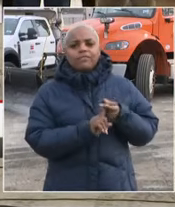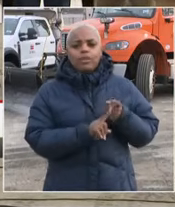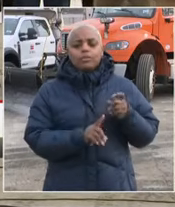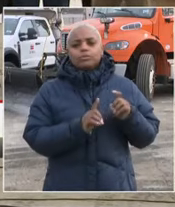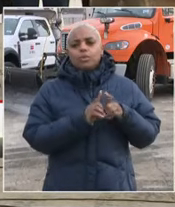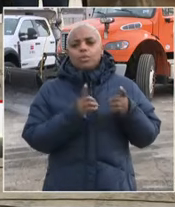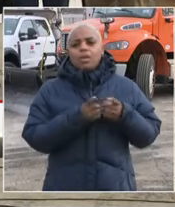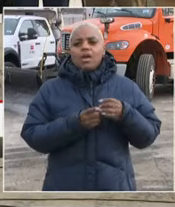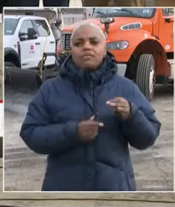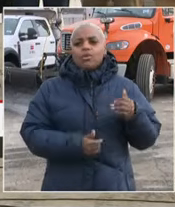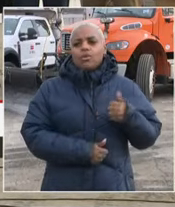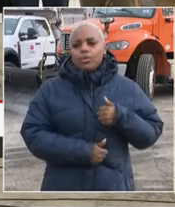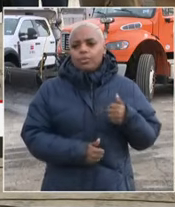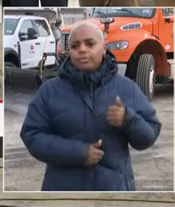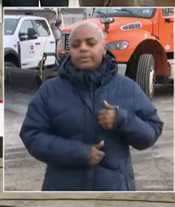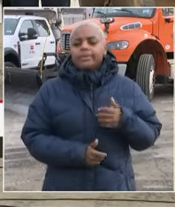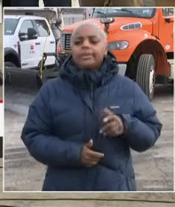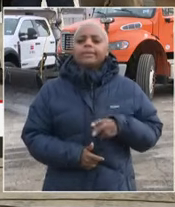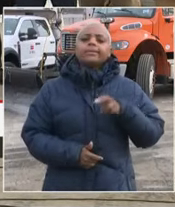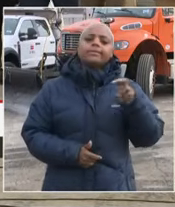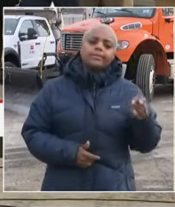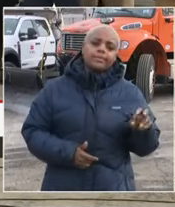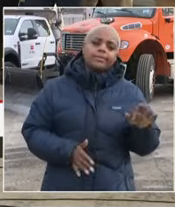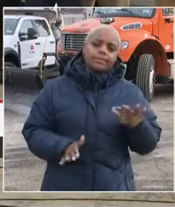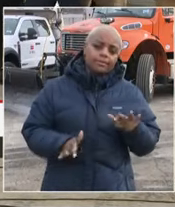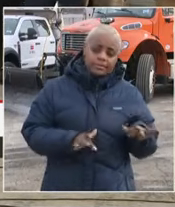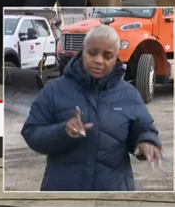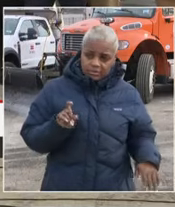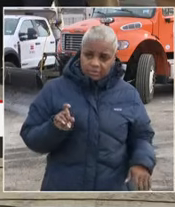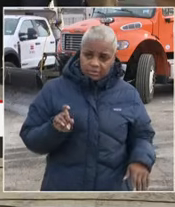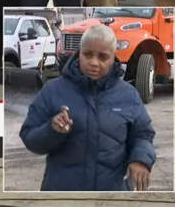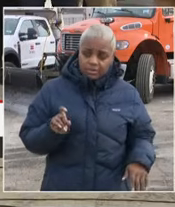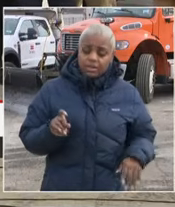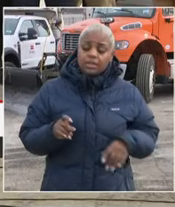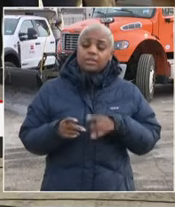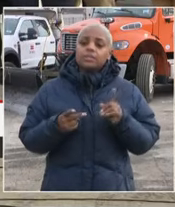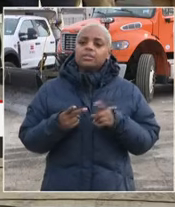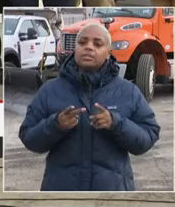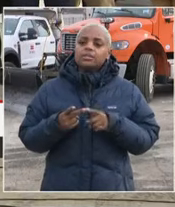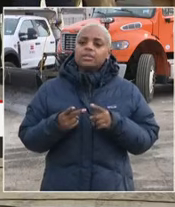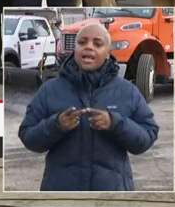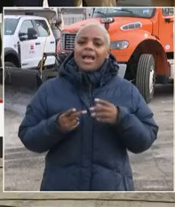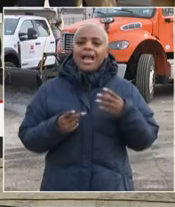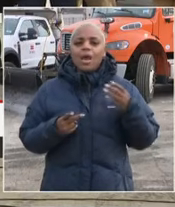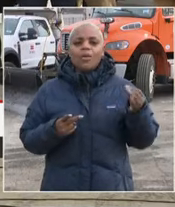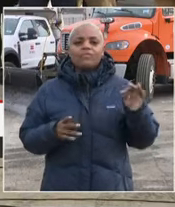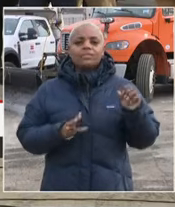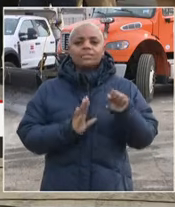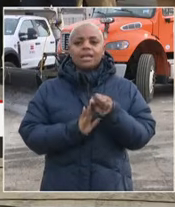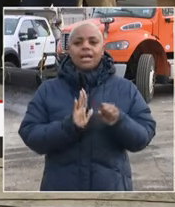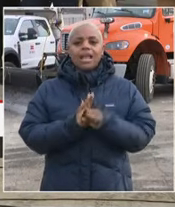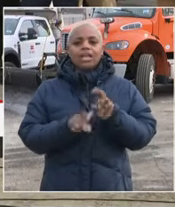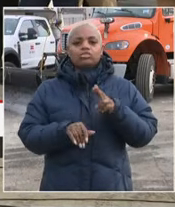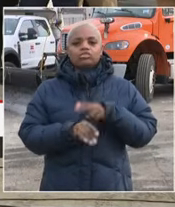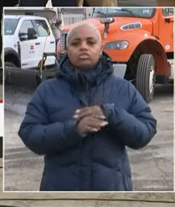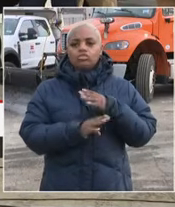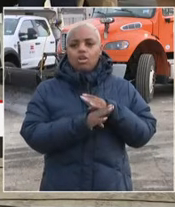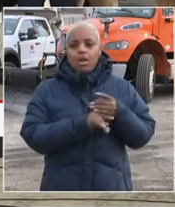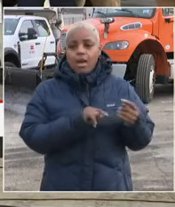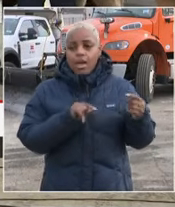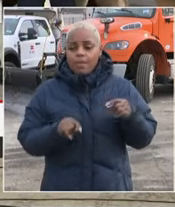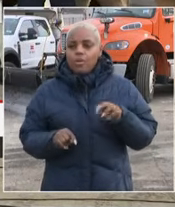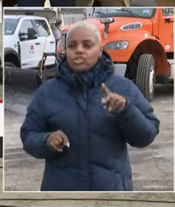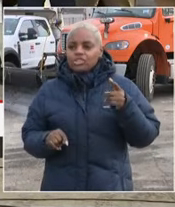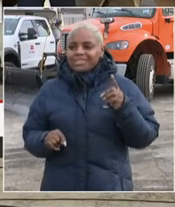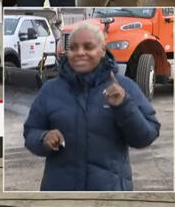National Guard troops who are here from out of state be part of this responses, or just the DC National Guard? I